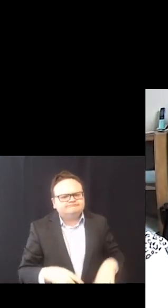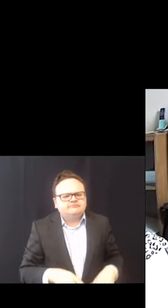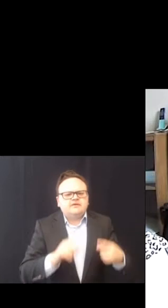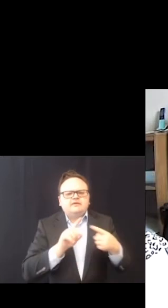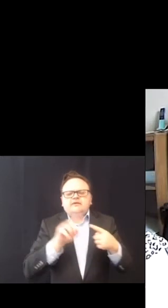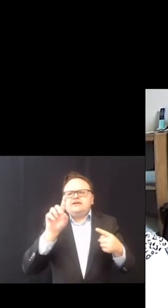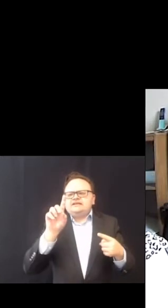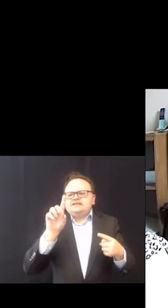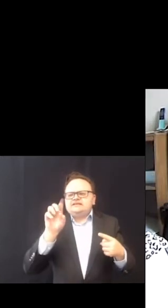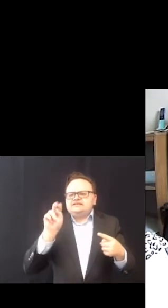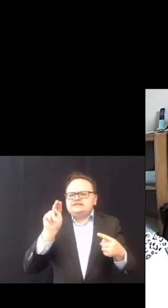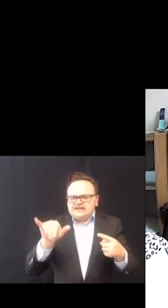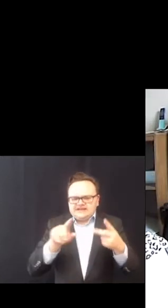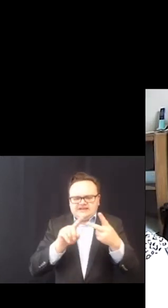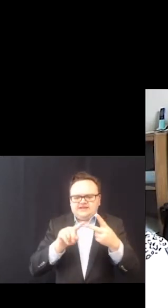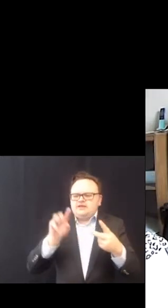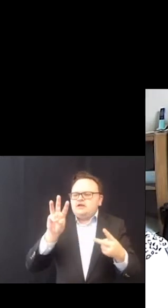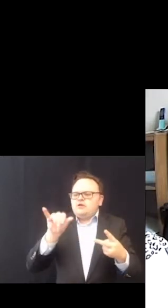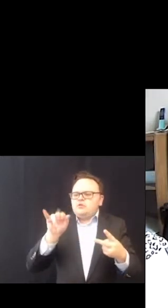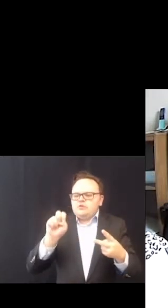Danny, Wayne, Homer,